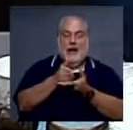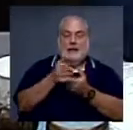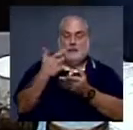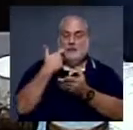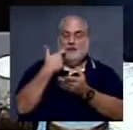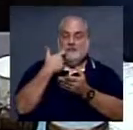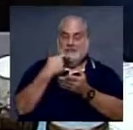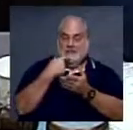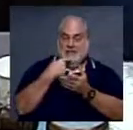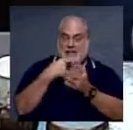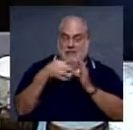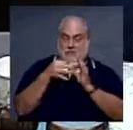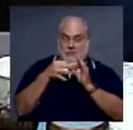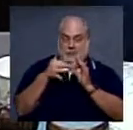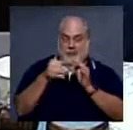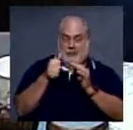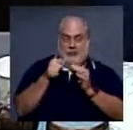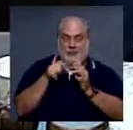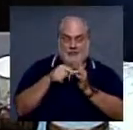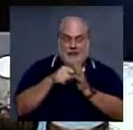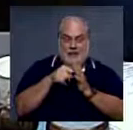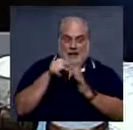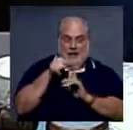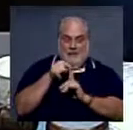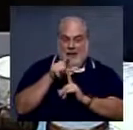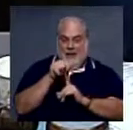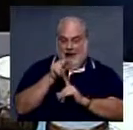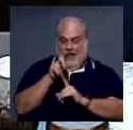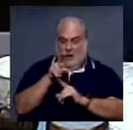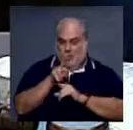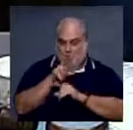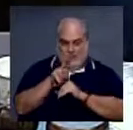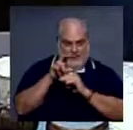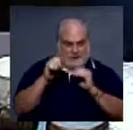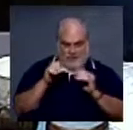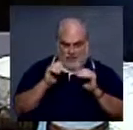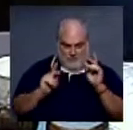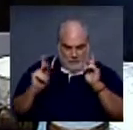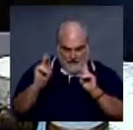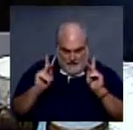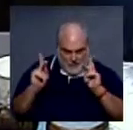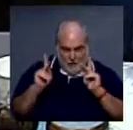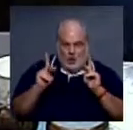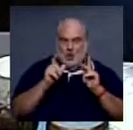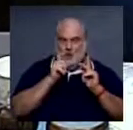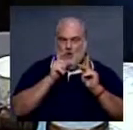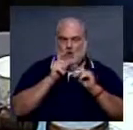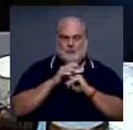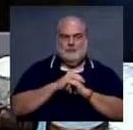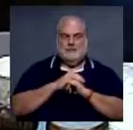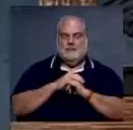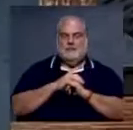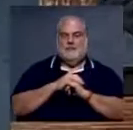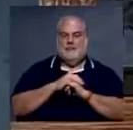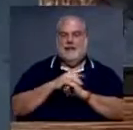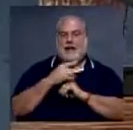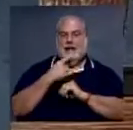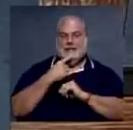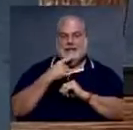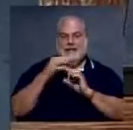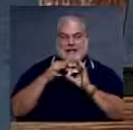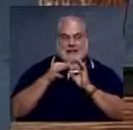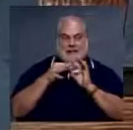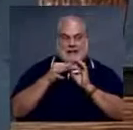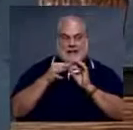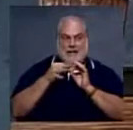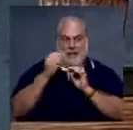applicant on another matter, this has to do with the land use issue, and it doesn't have Yeah. to do with any of the people who. Well, I say that to say